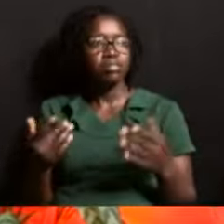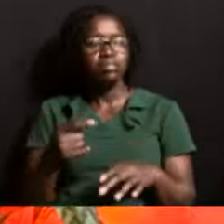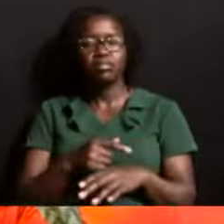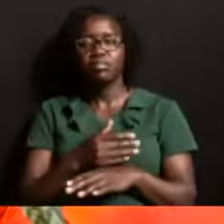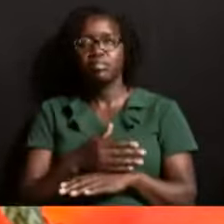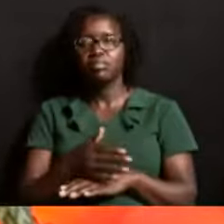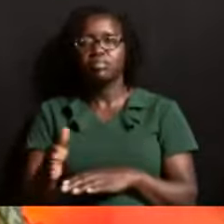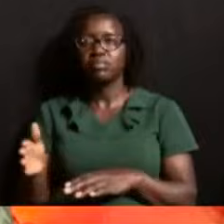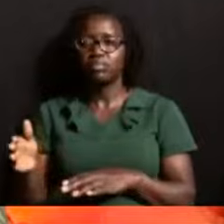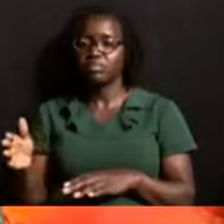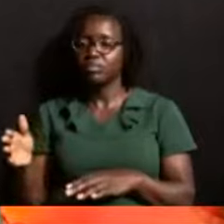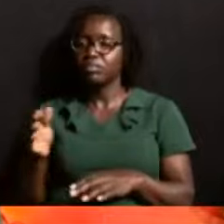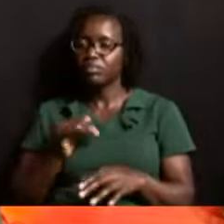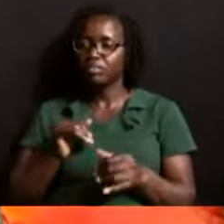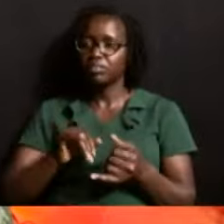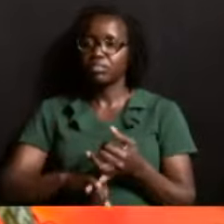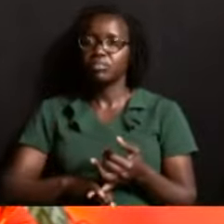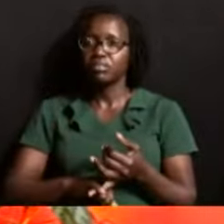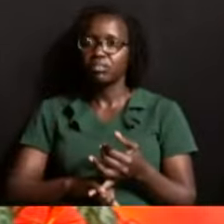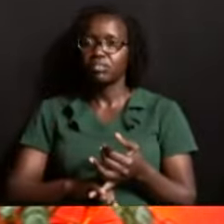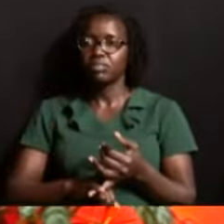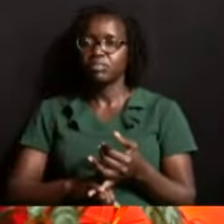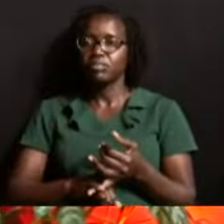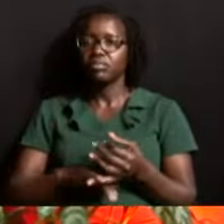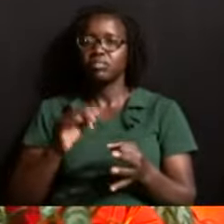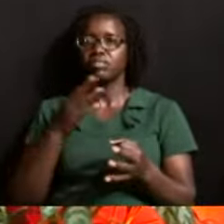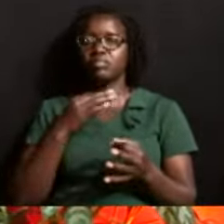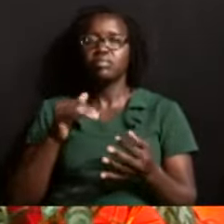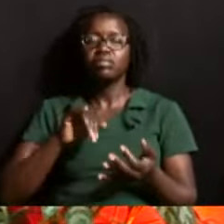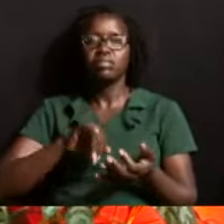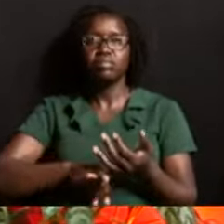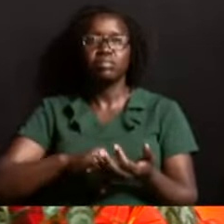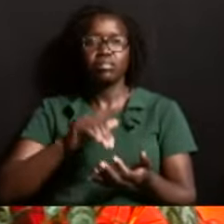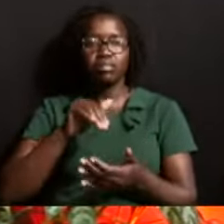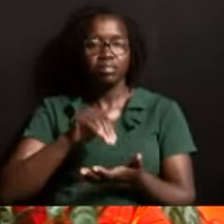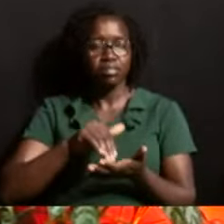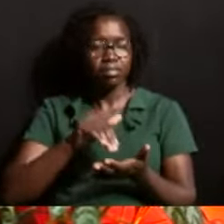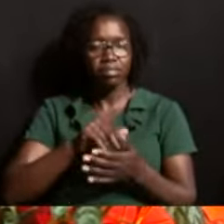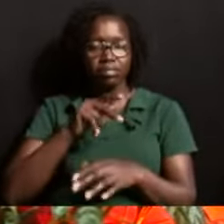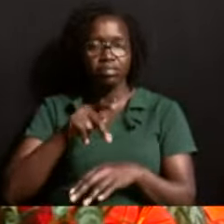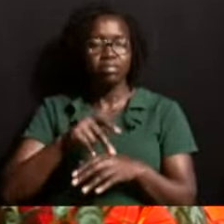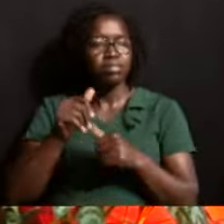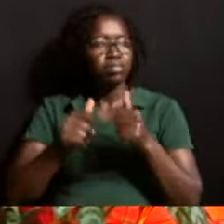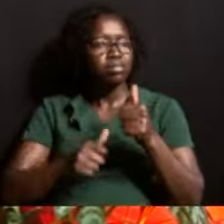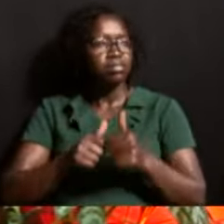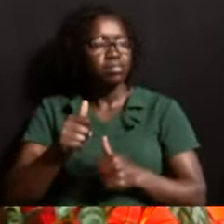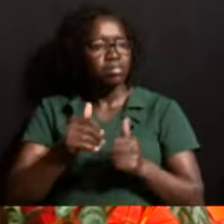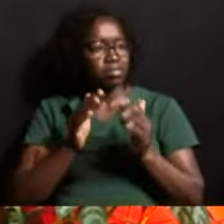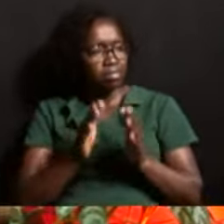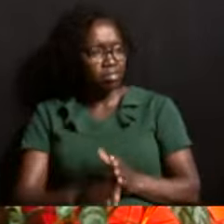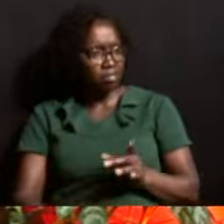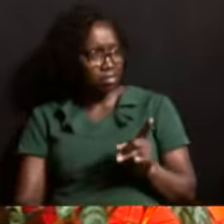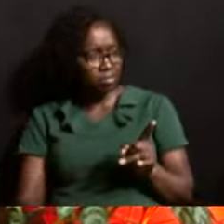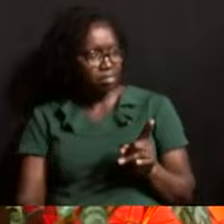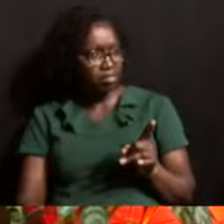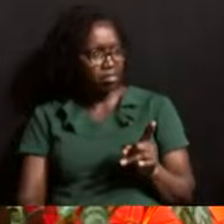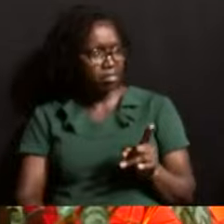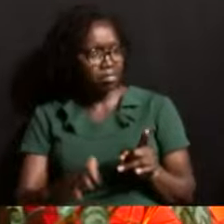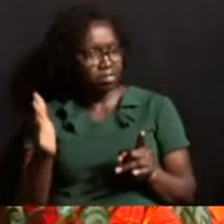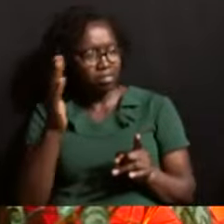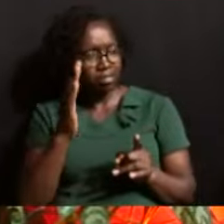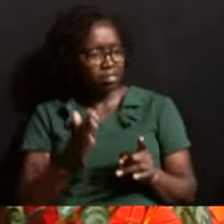a spouse, if you want to remarry, what are the principles? That person had never